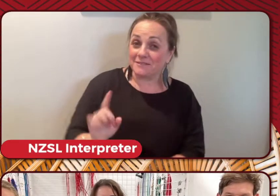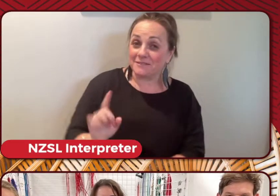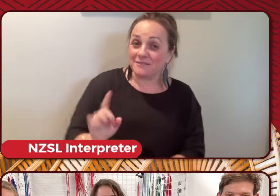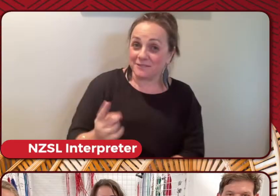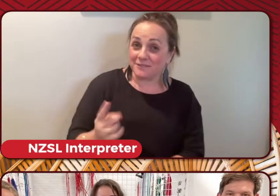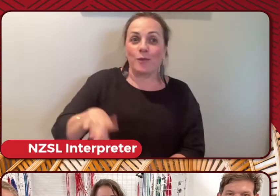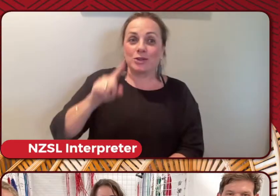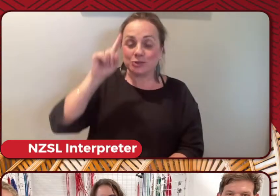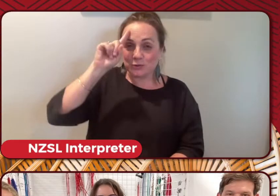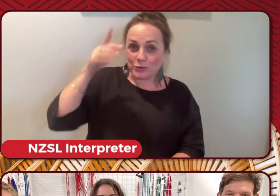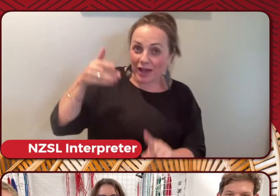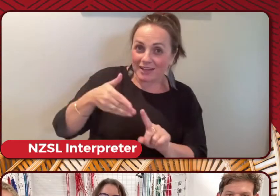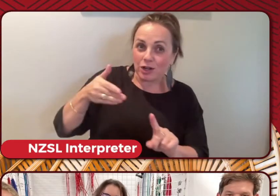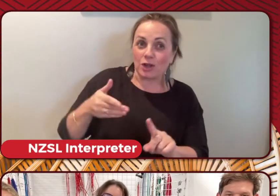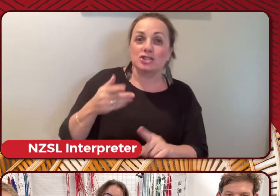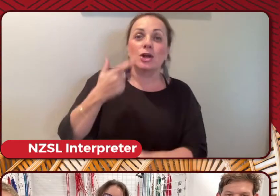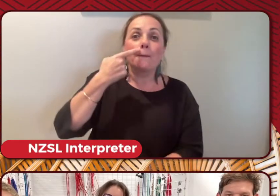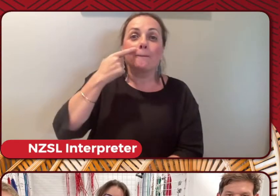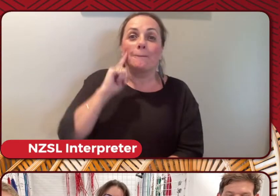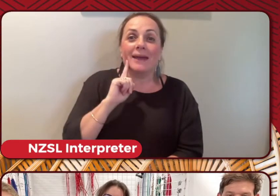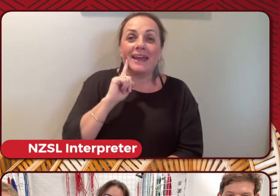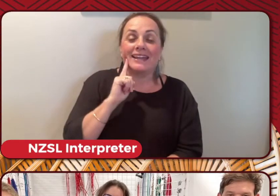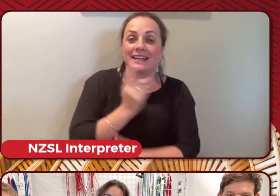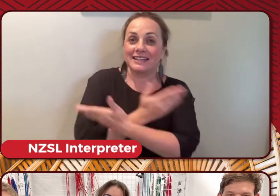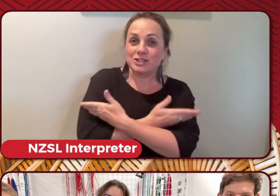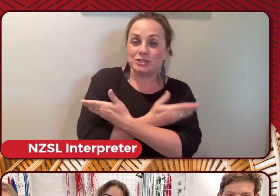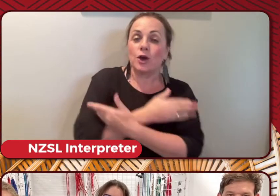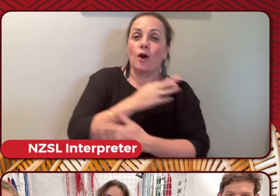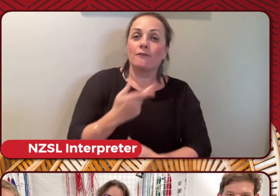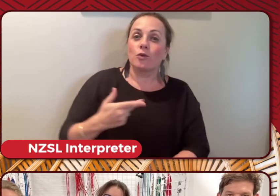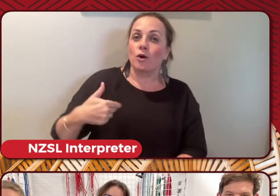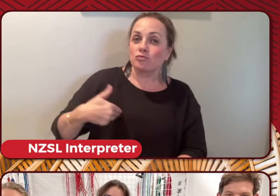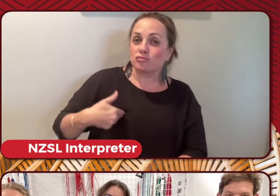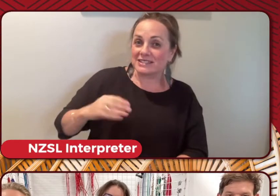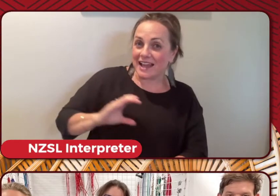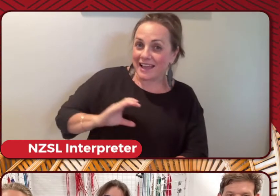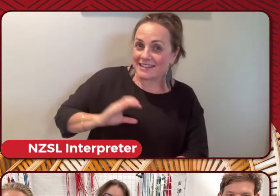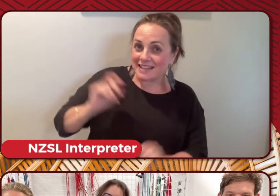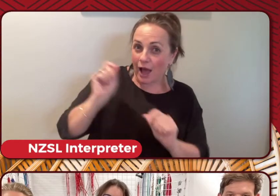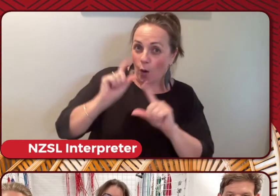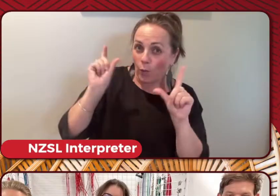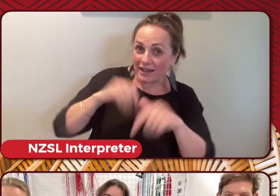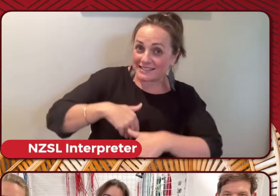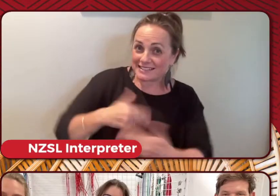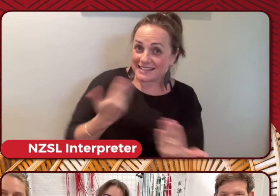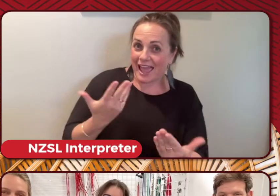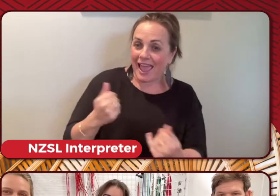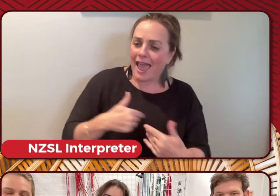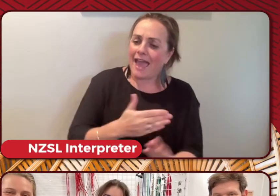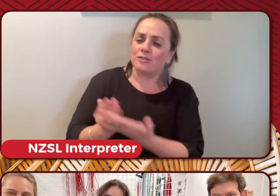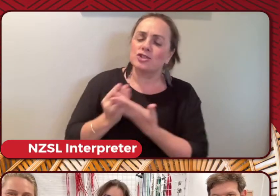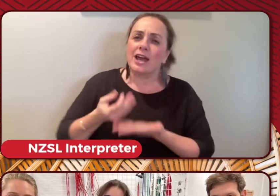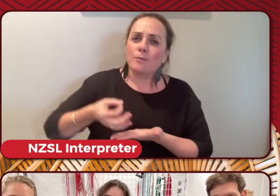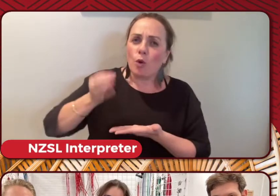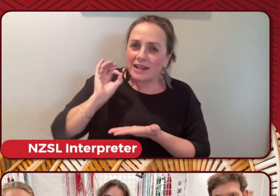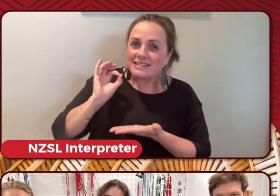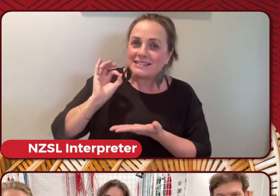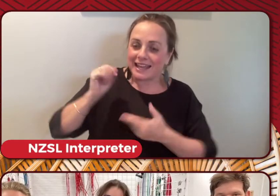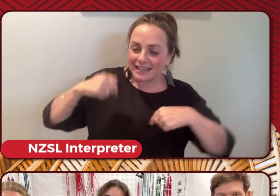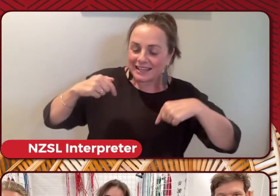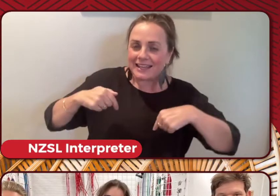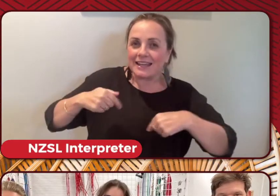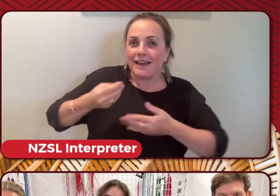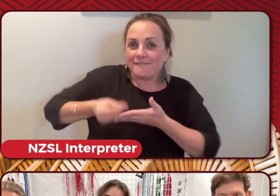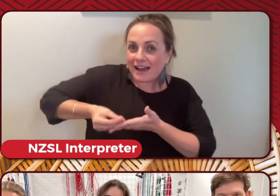pink t-shirt and ribbon for Breast Cancer Awareness Day. We had a nice shared morning tea and fundraised some money today